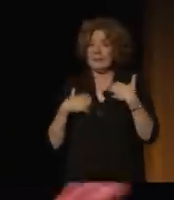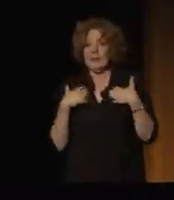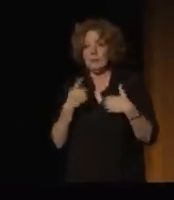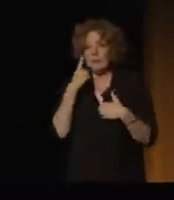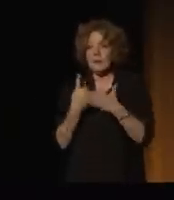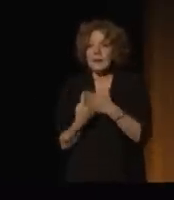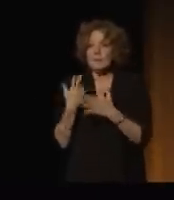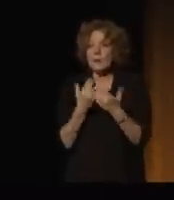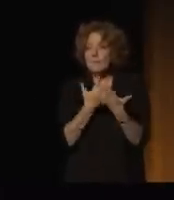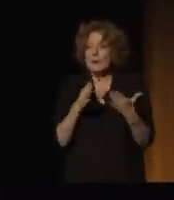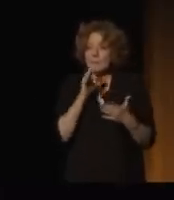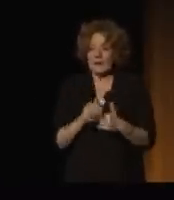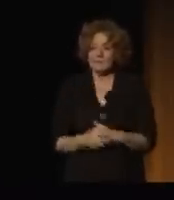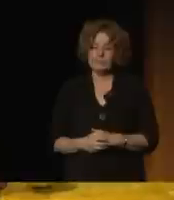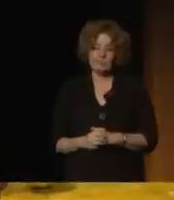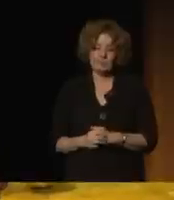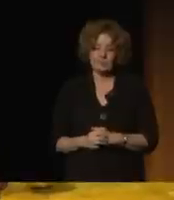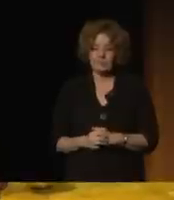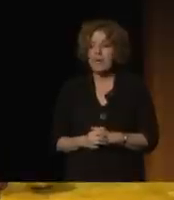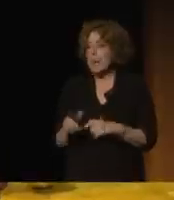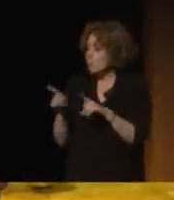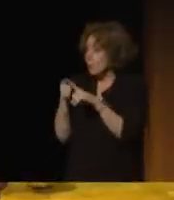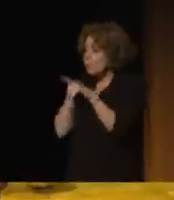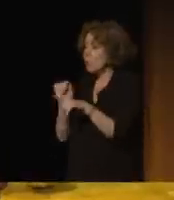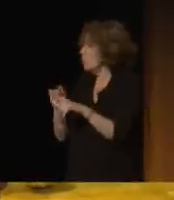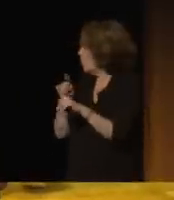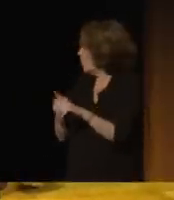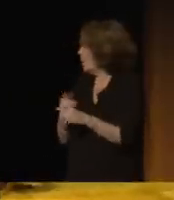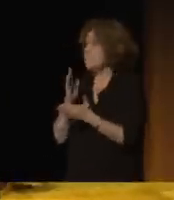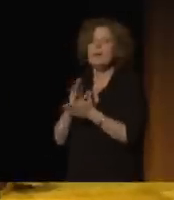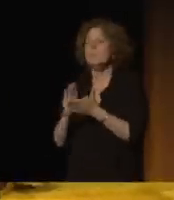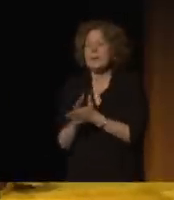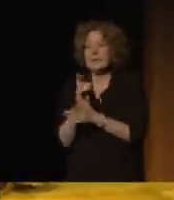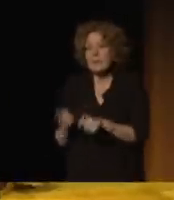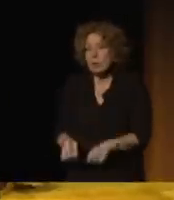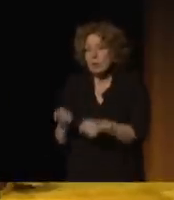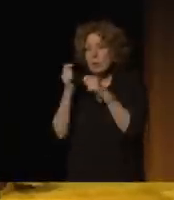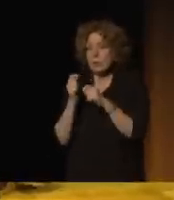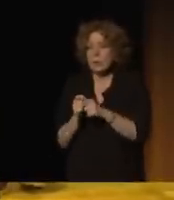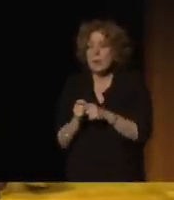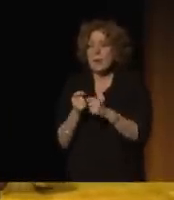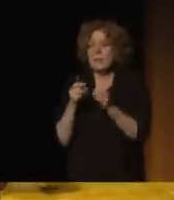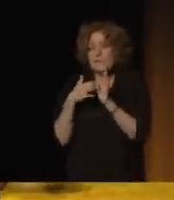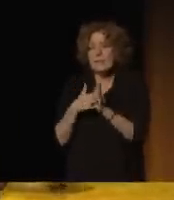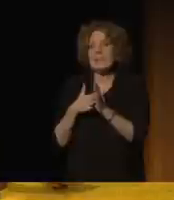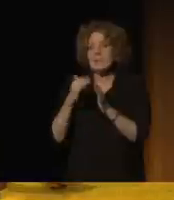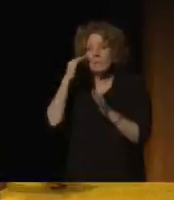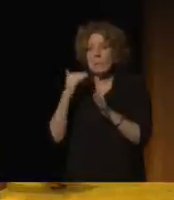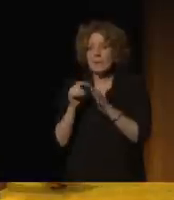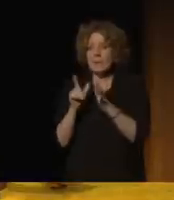men. And then also to just draw on your point, I'm so glad you raised the millions of women who are